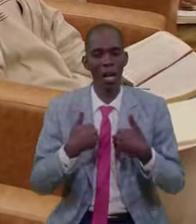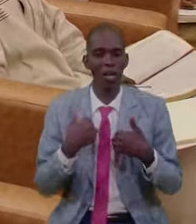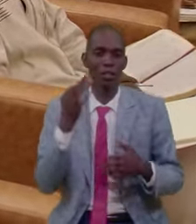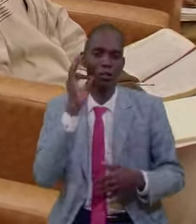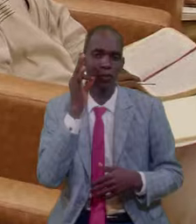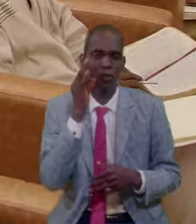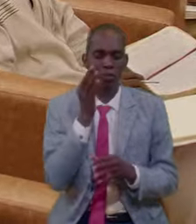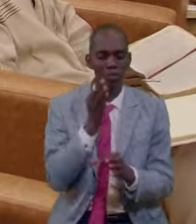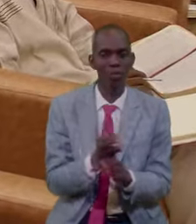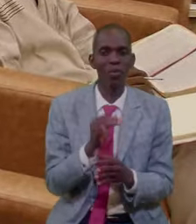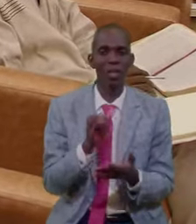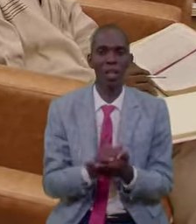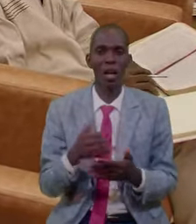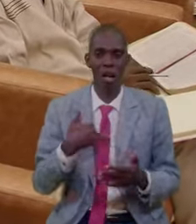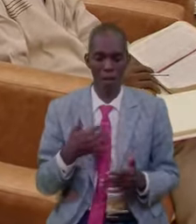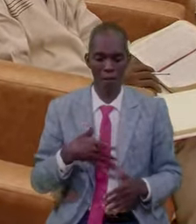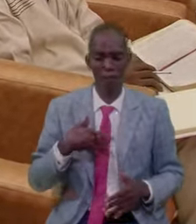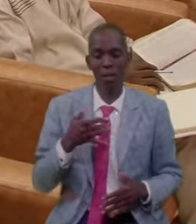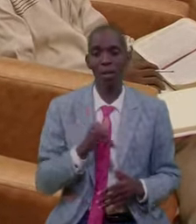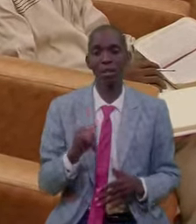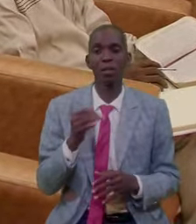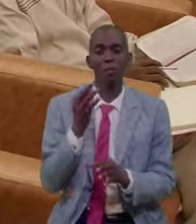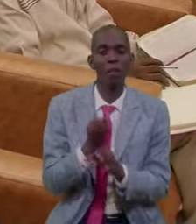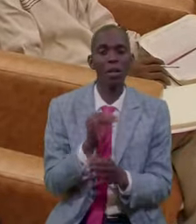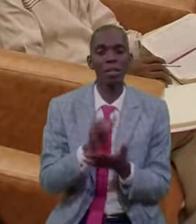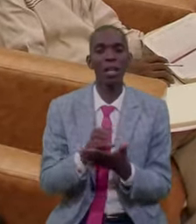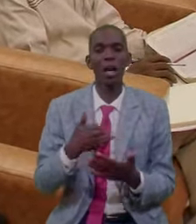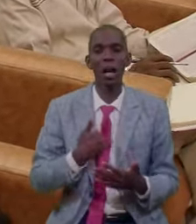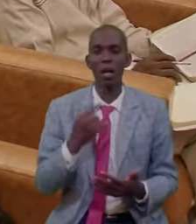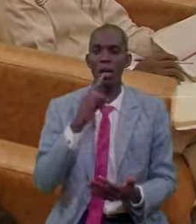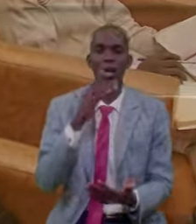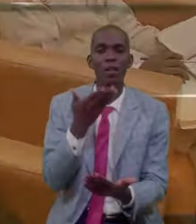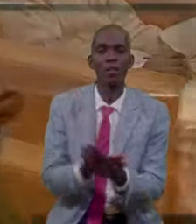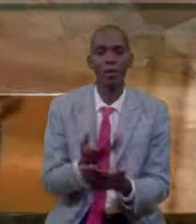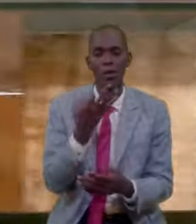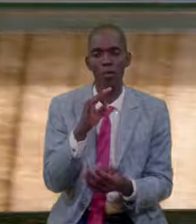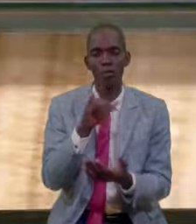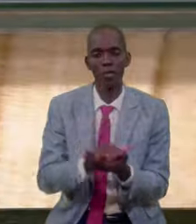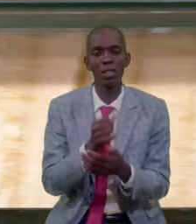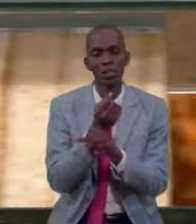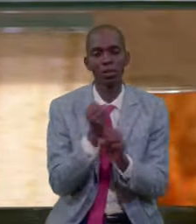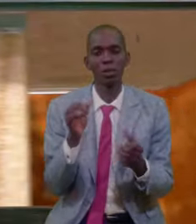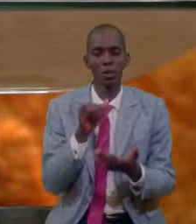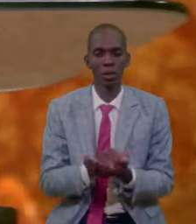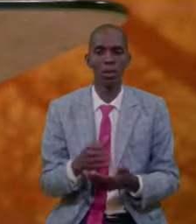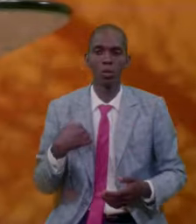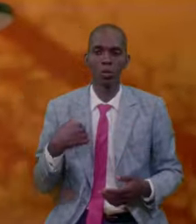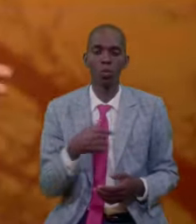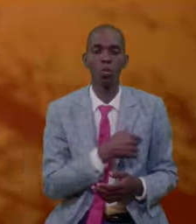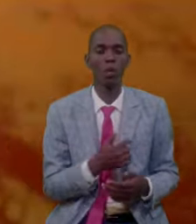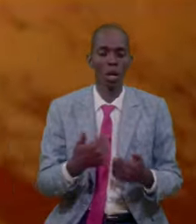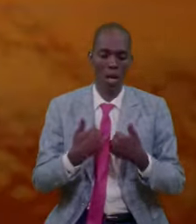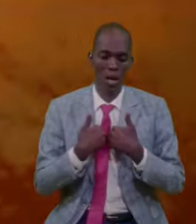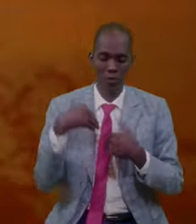that has expression, faith that has evidence of that salvation that we have in